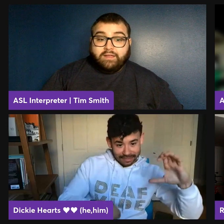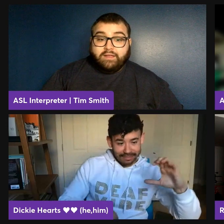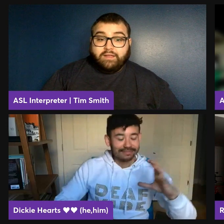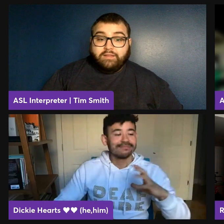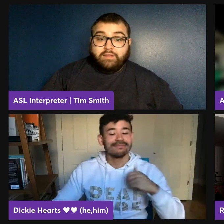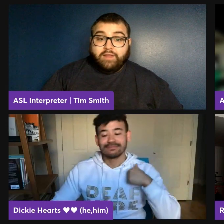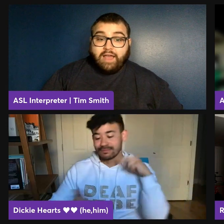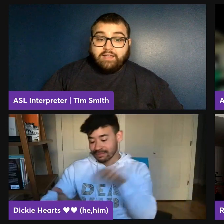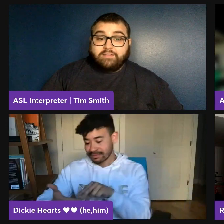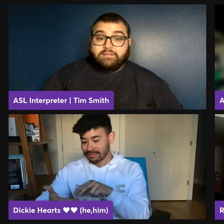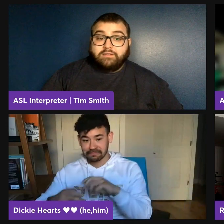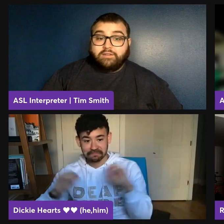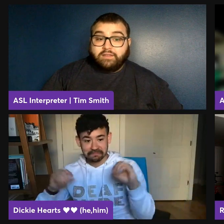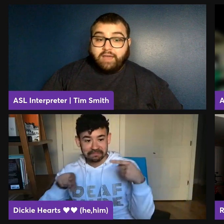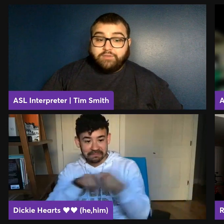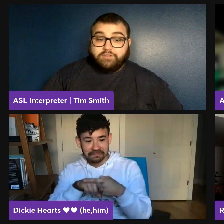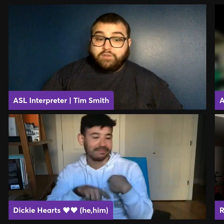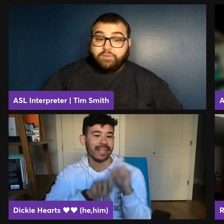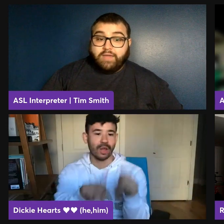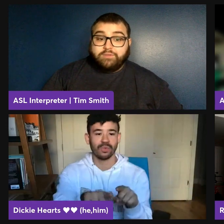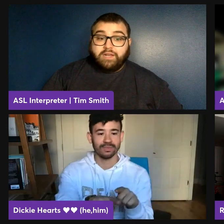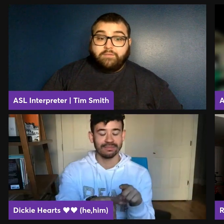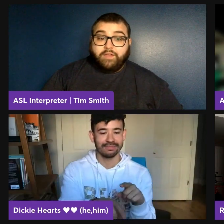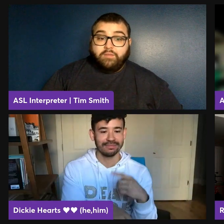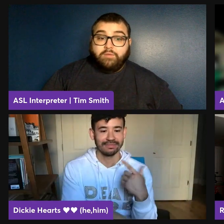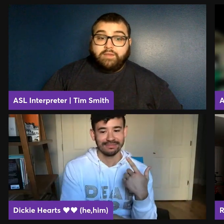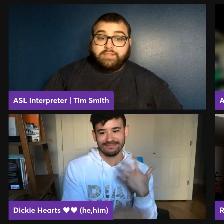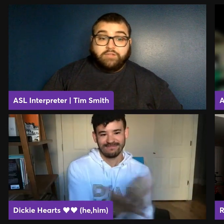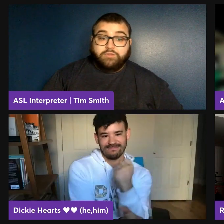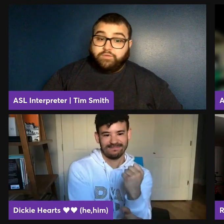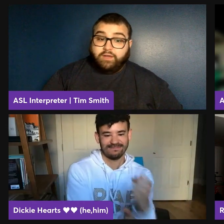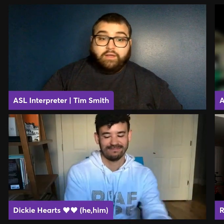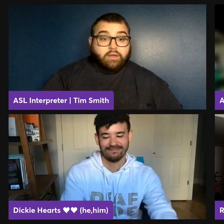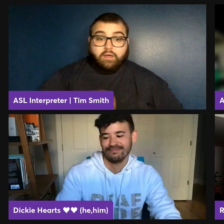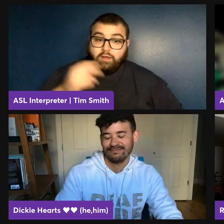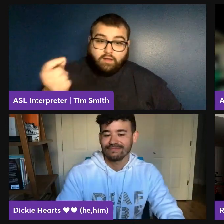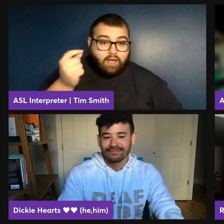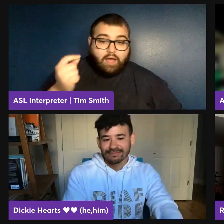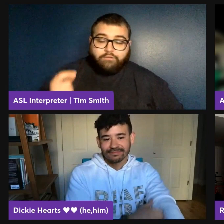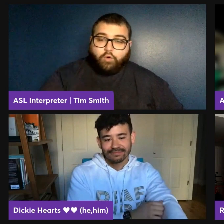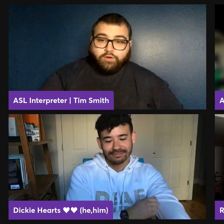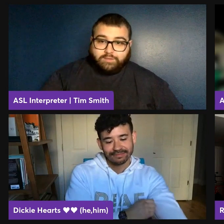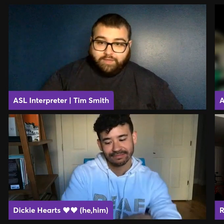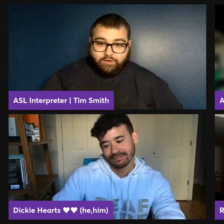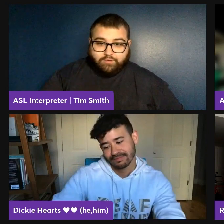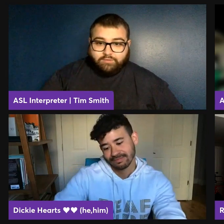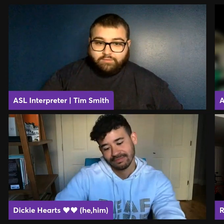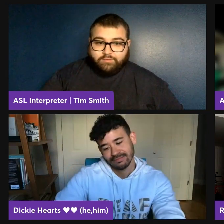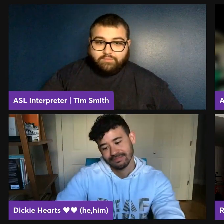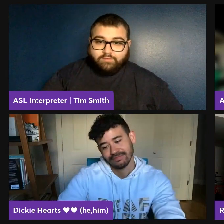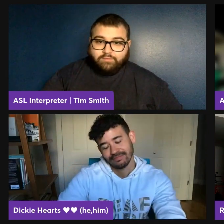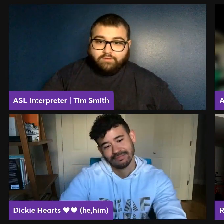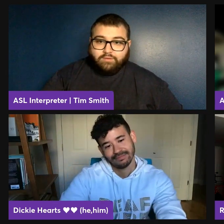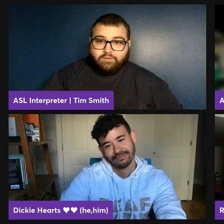something, you know, that has captions, open captions, and I'm available, my schedule's free, of course I'm there.